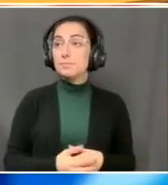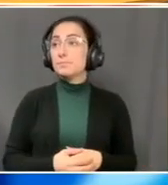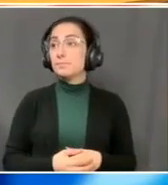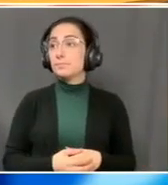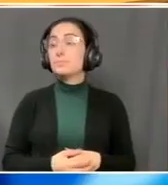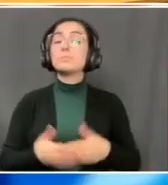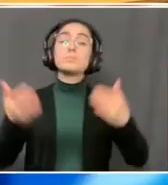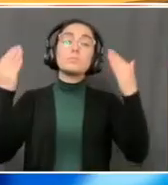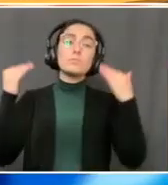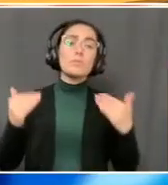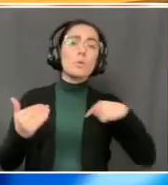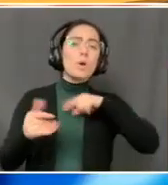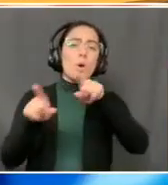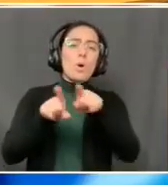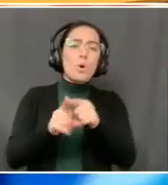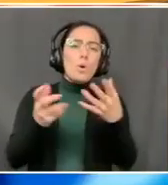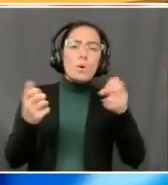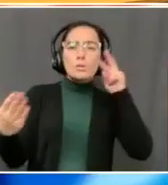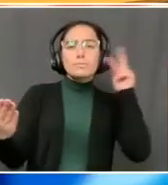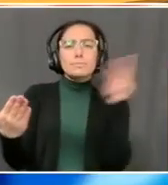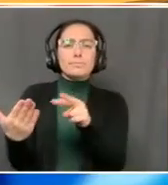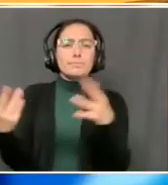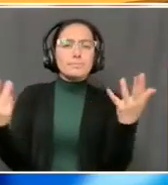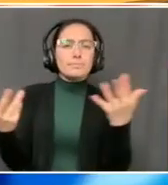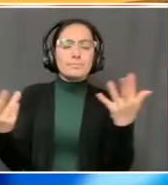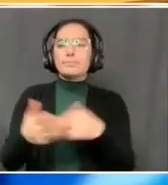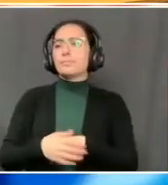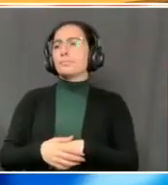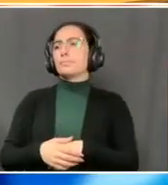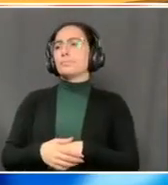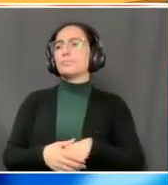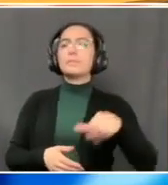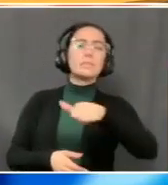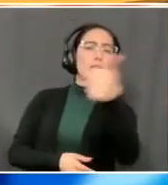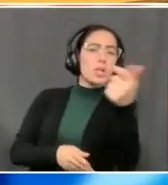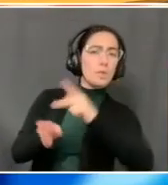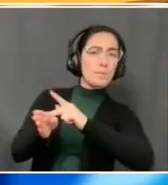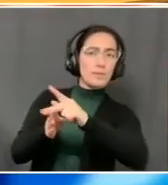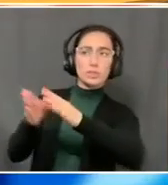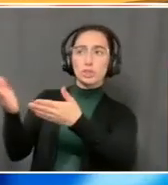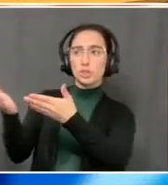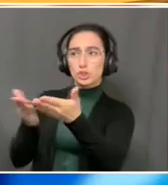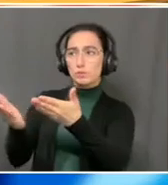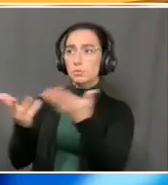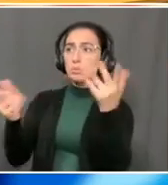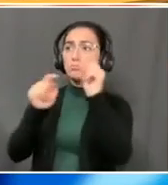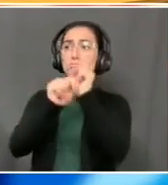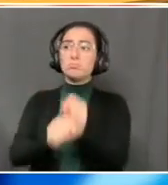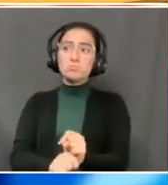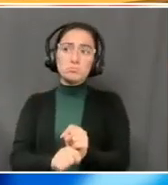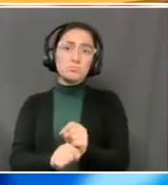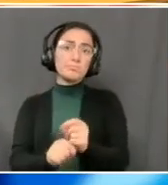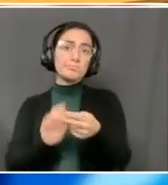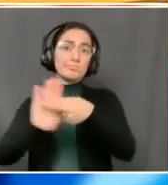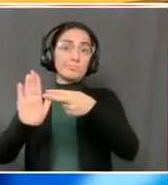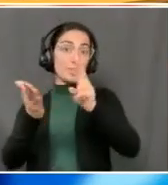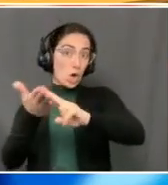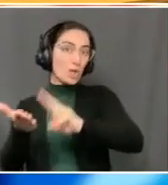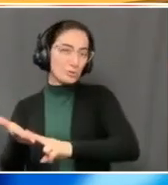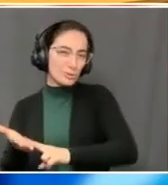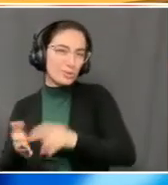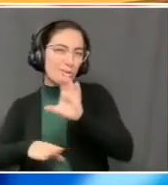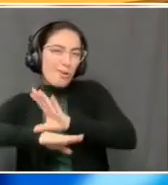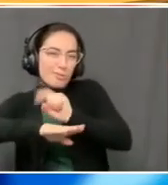So we also want to look at the other professional services, what are traditionally considered to be contracts, consulting